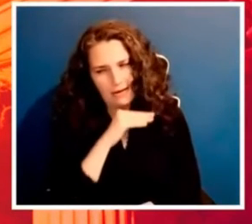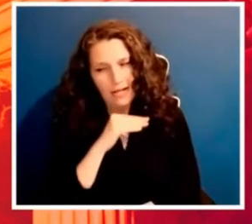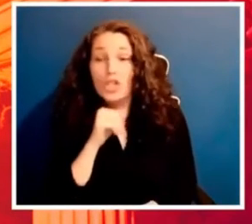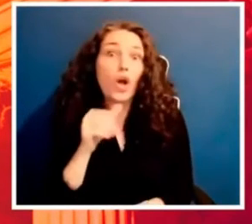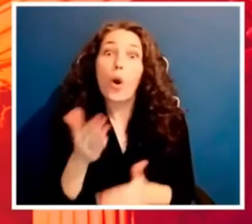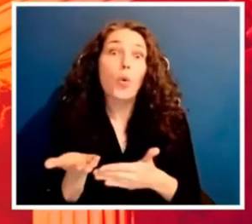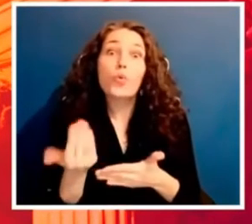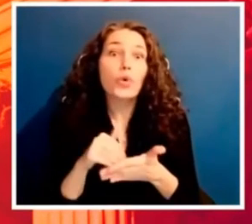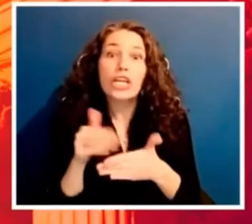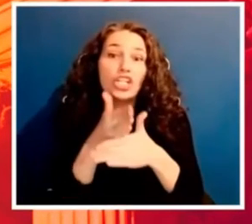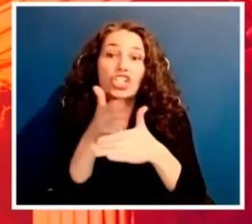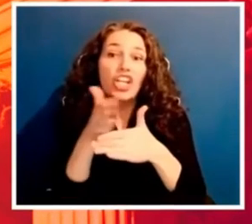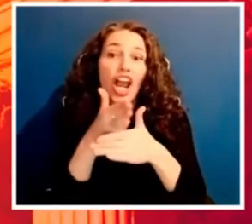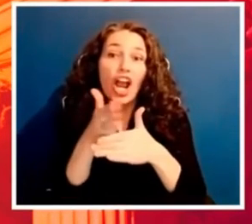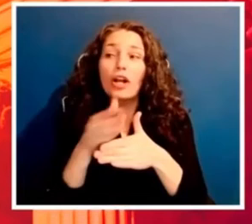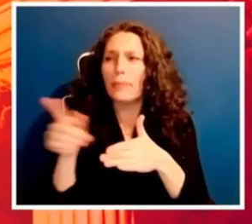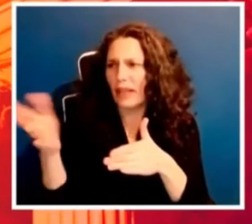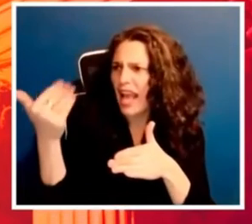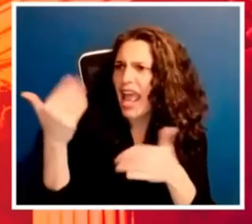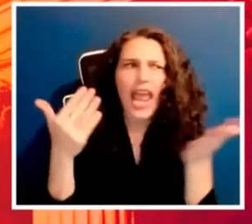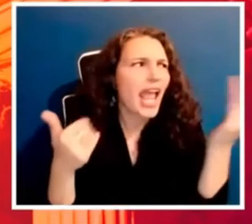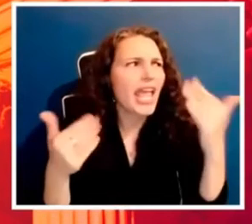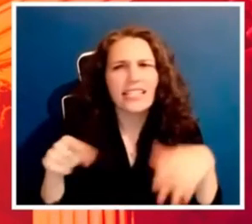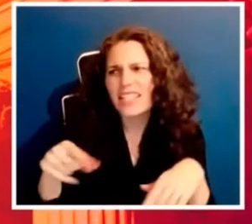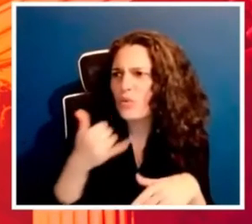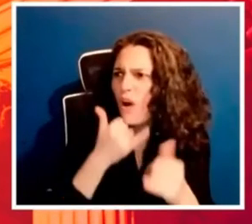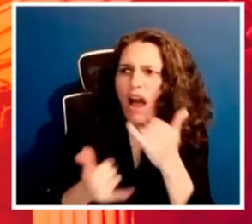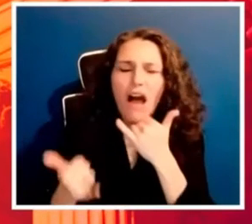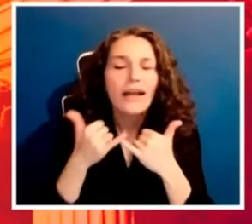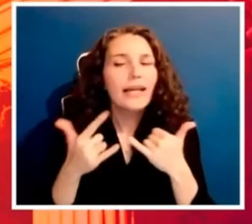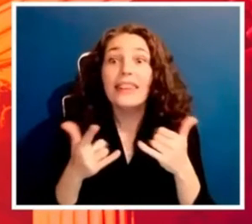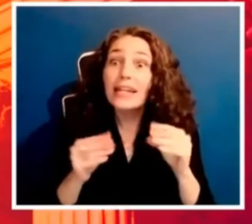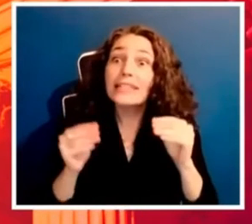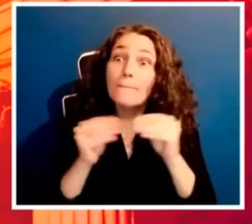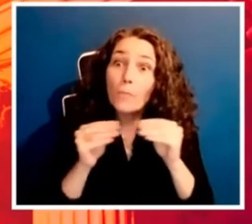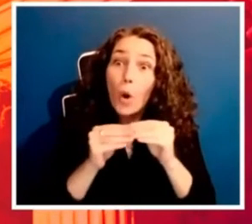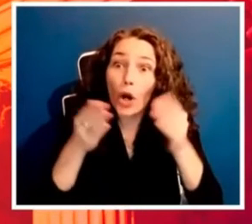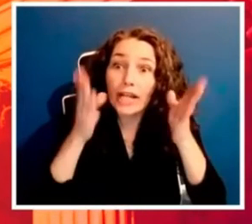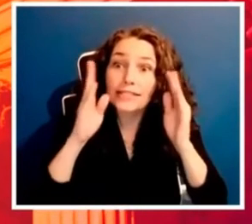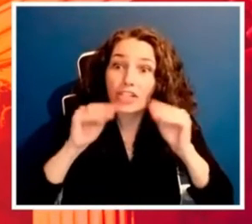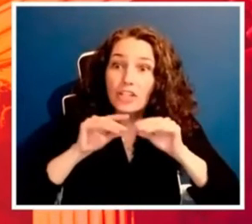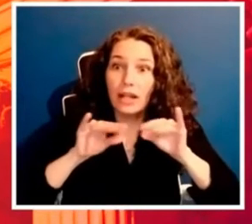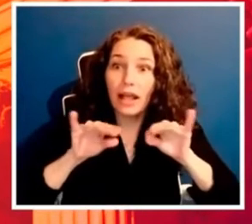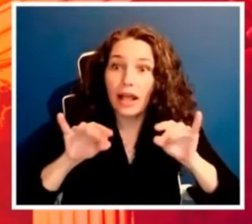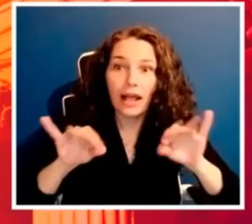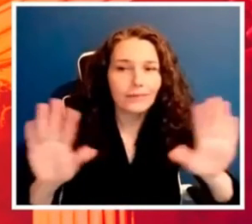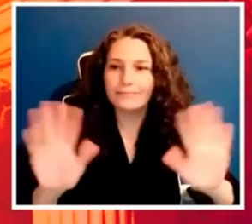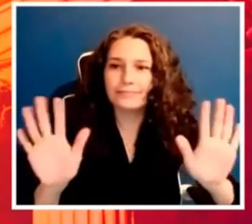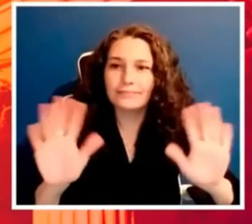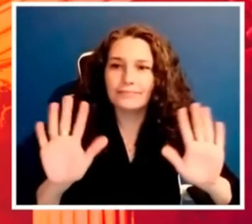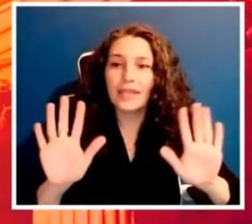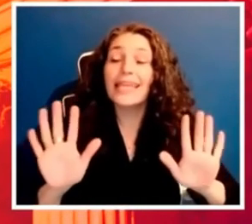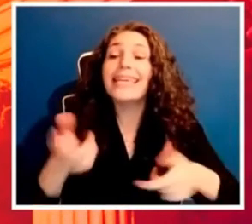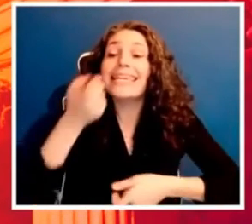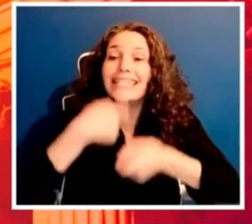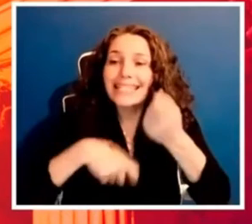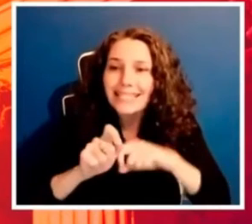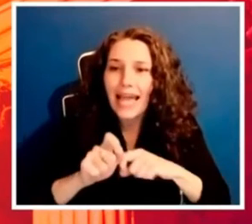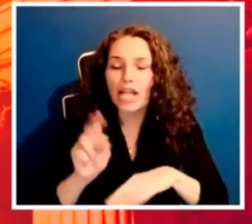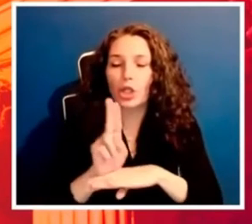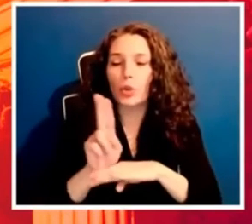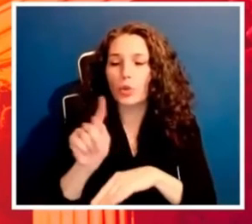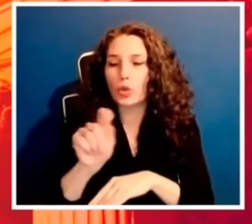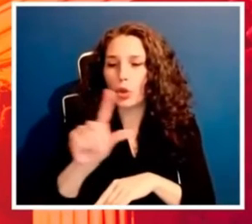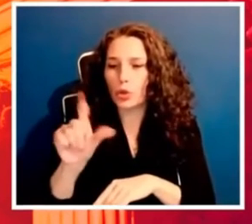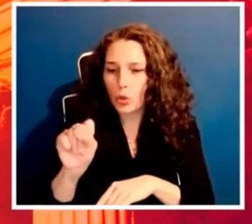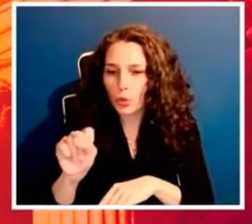because that actually just brings more attention to that false information. Instead, you can use the tools built into